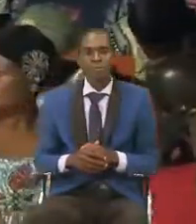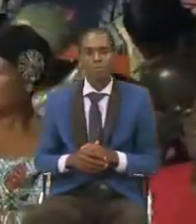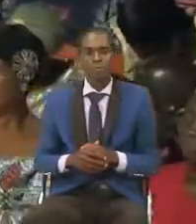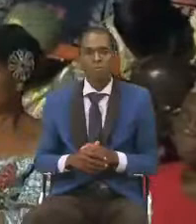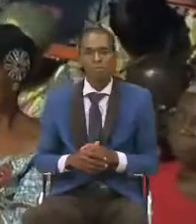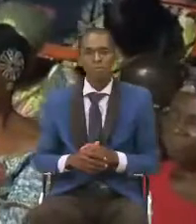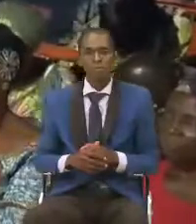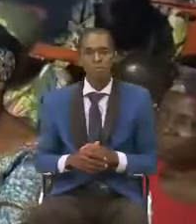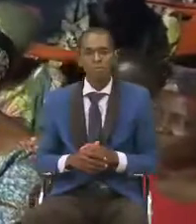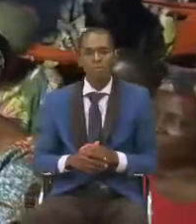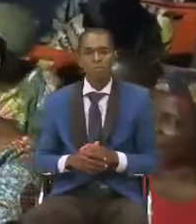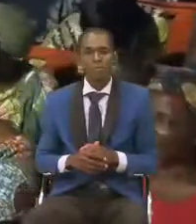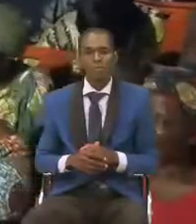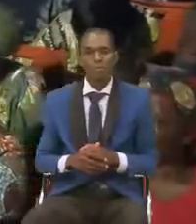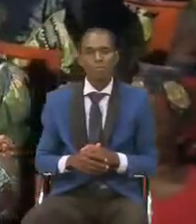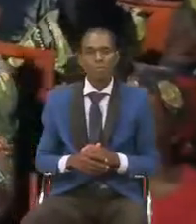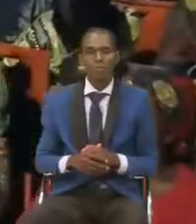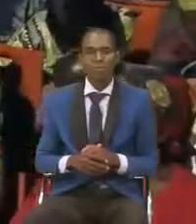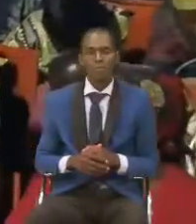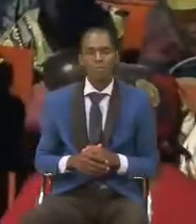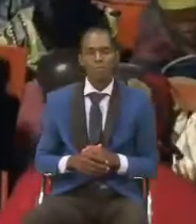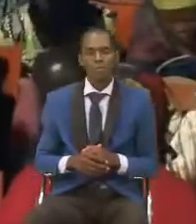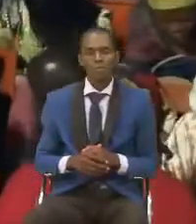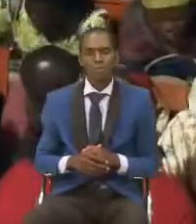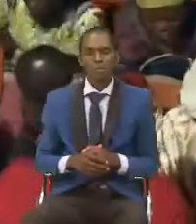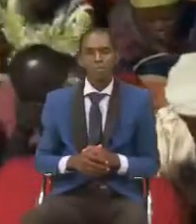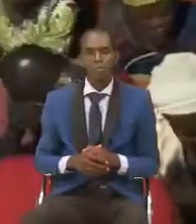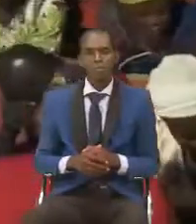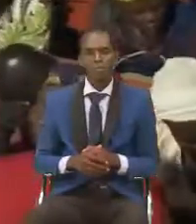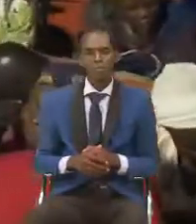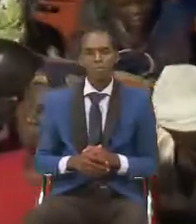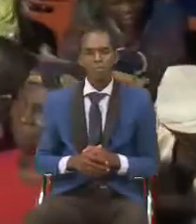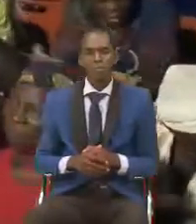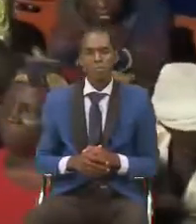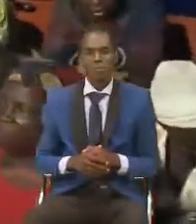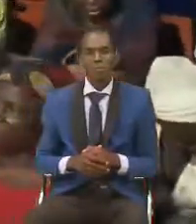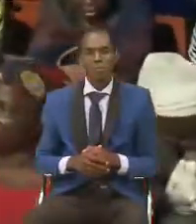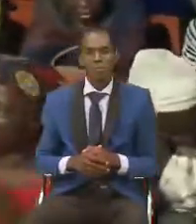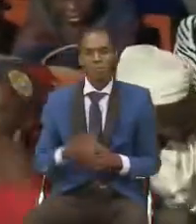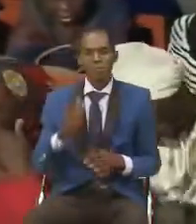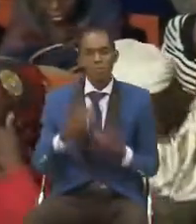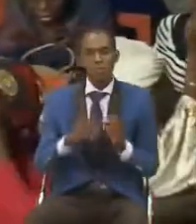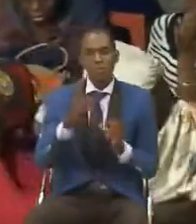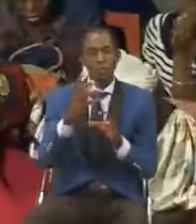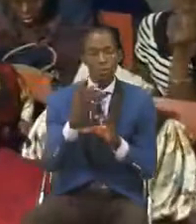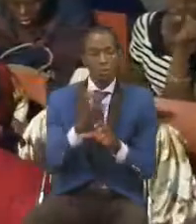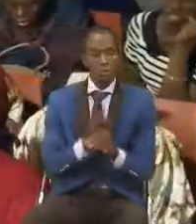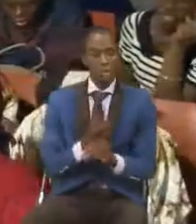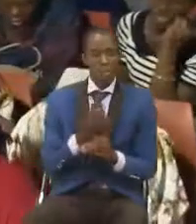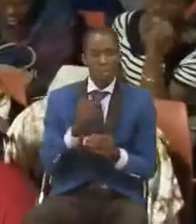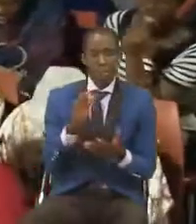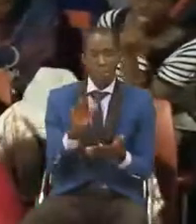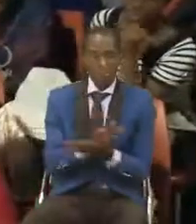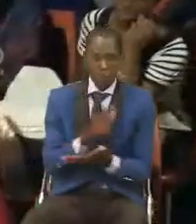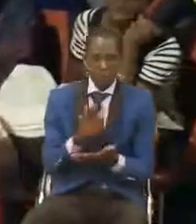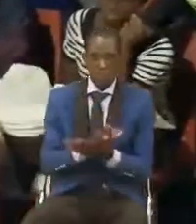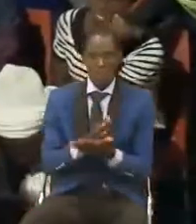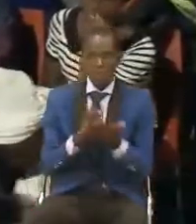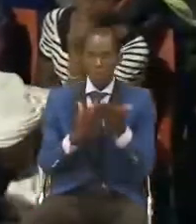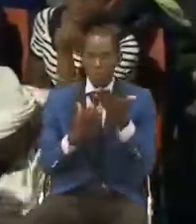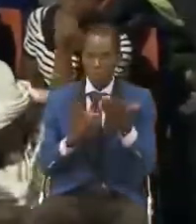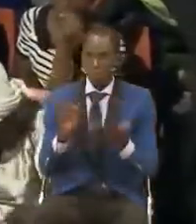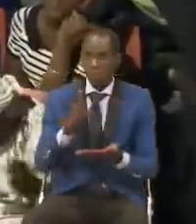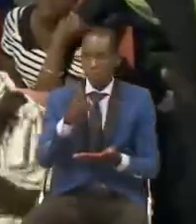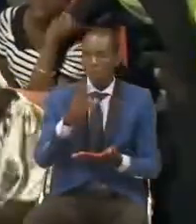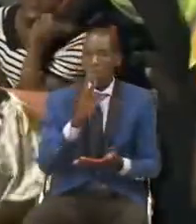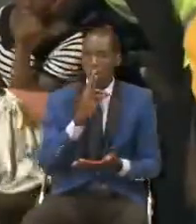Counselors, wherever you are, please fill it in capital letters, block